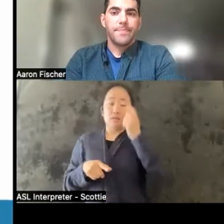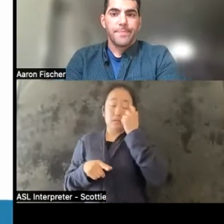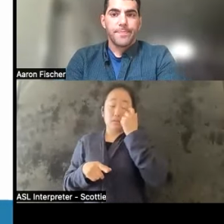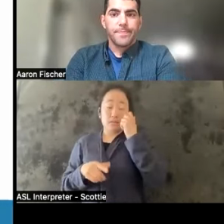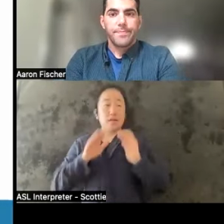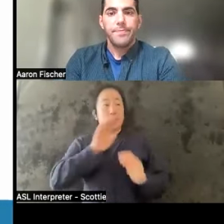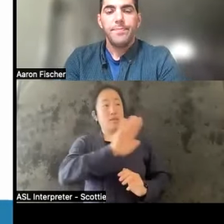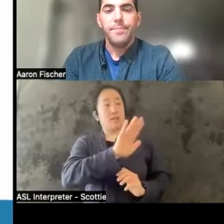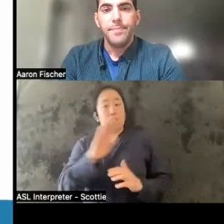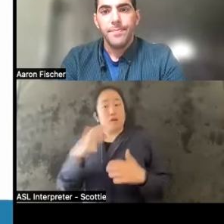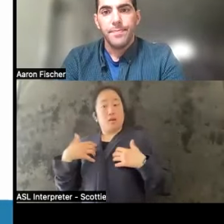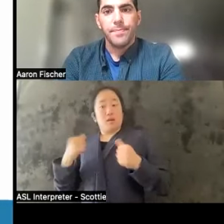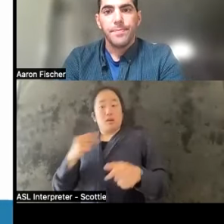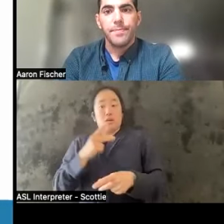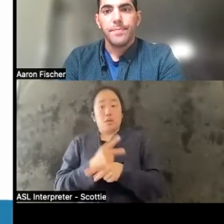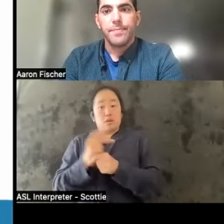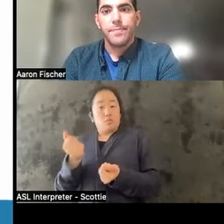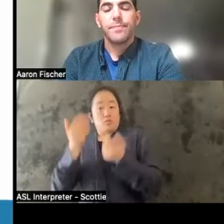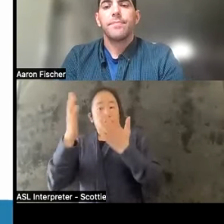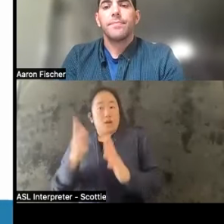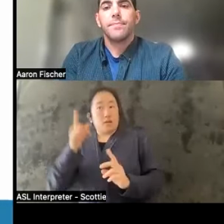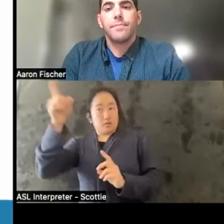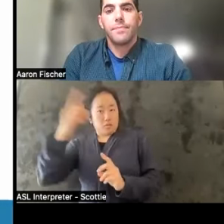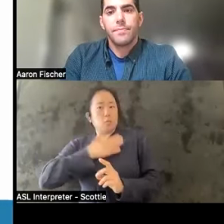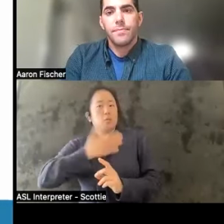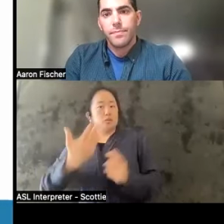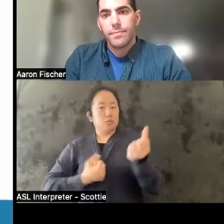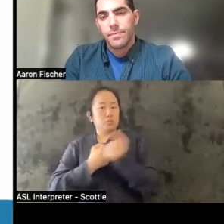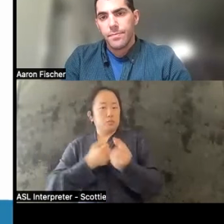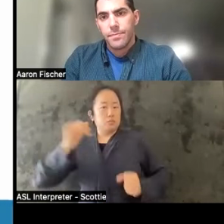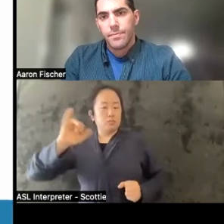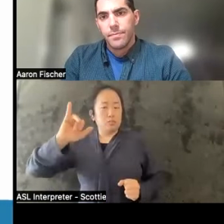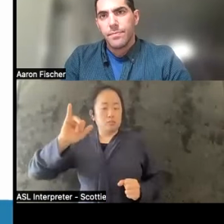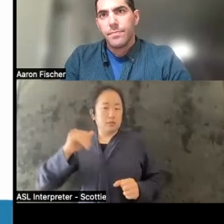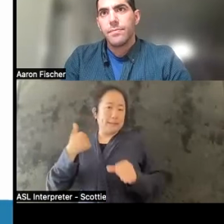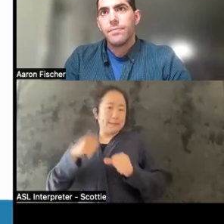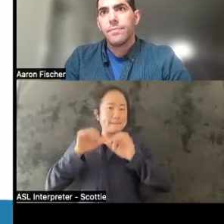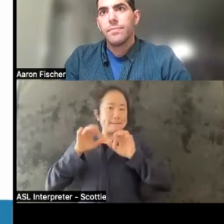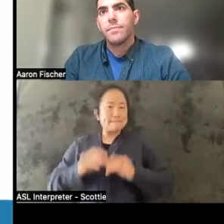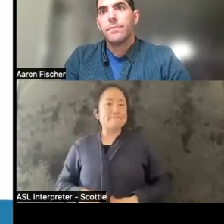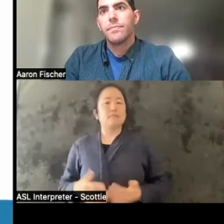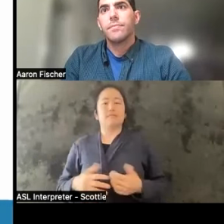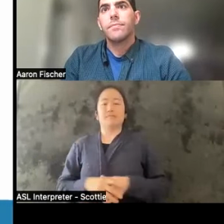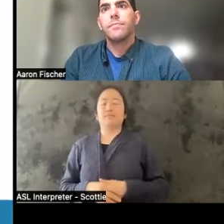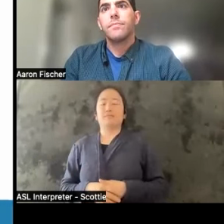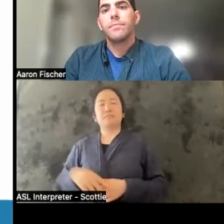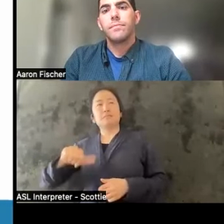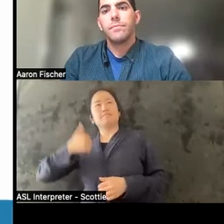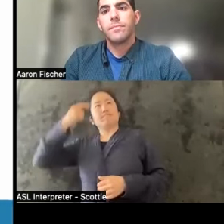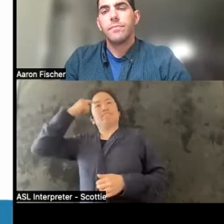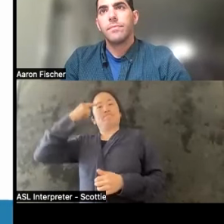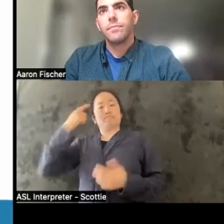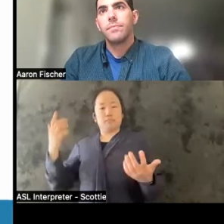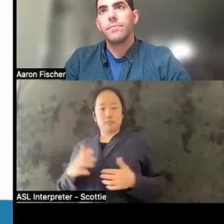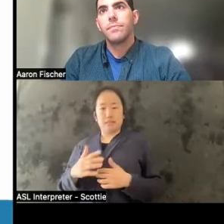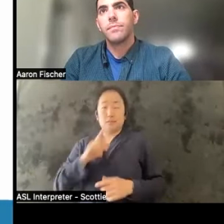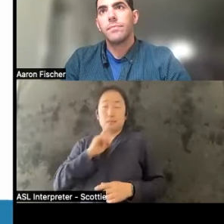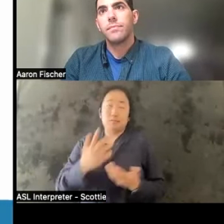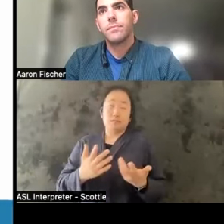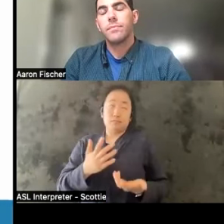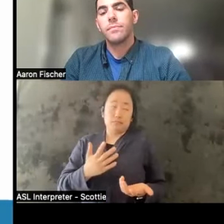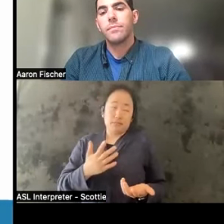healthcare givers could support them in doing that. One last thought I have, and this is really ignorance on my part on all